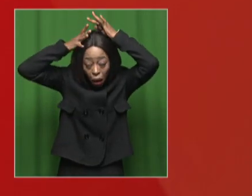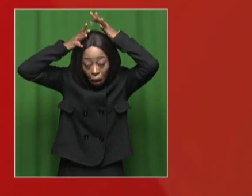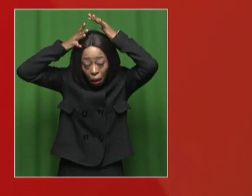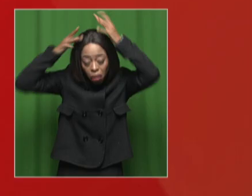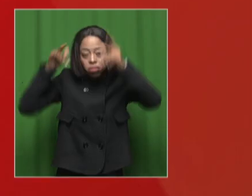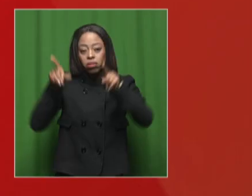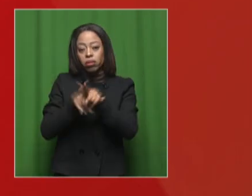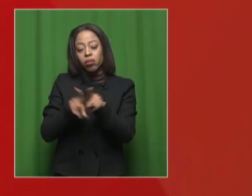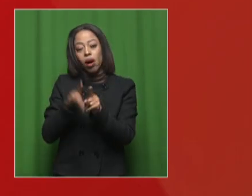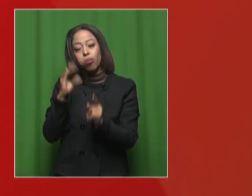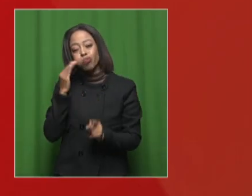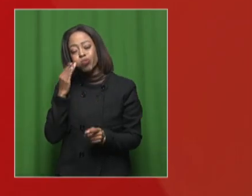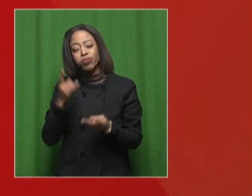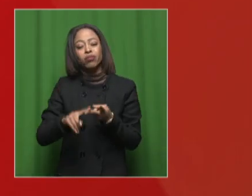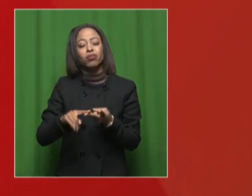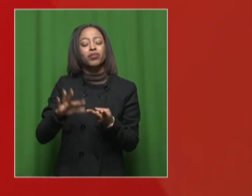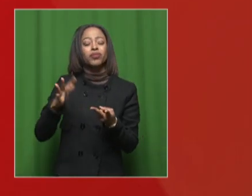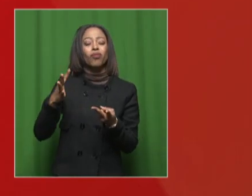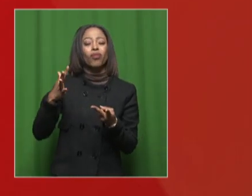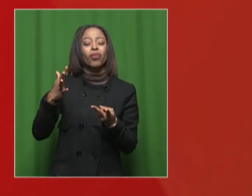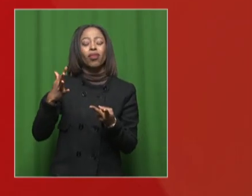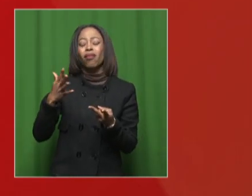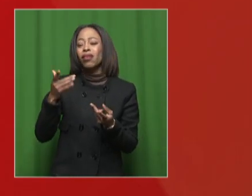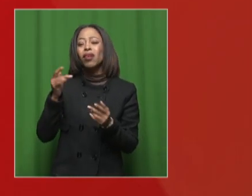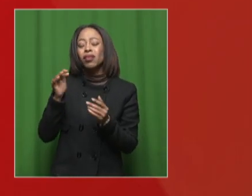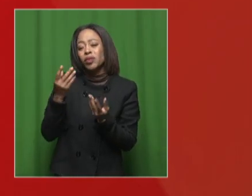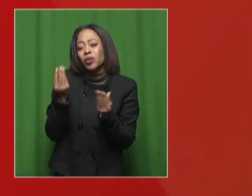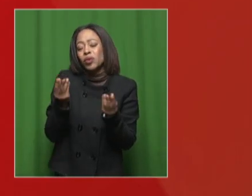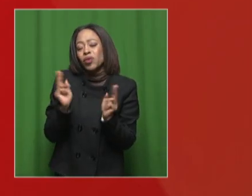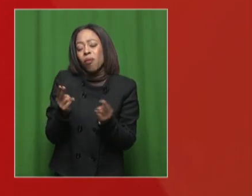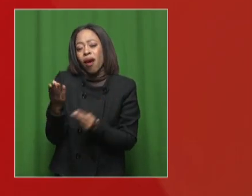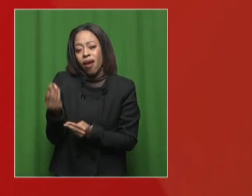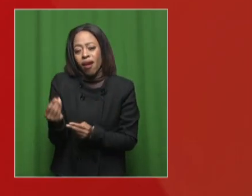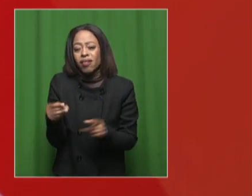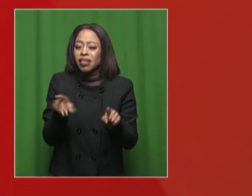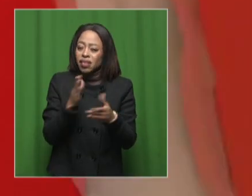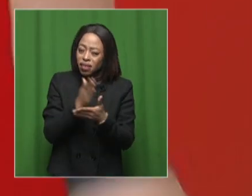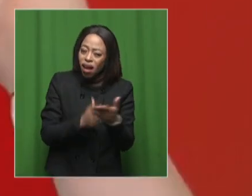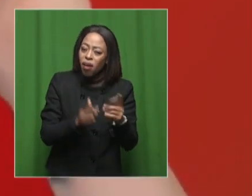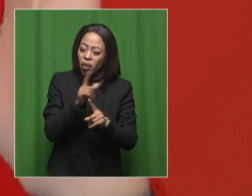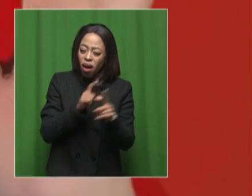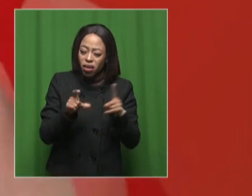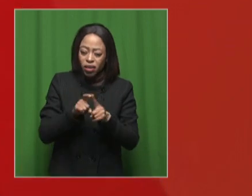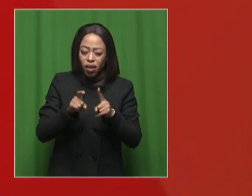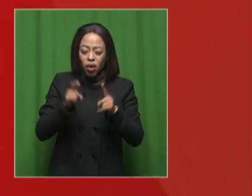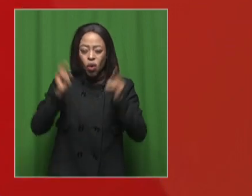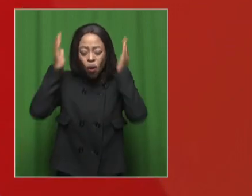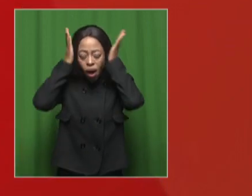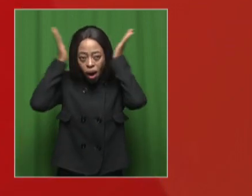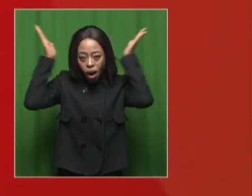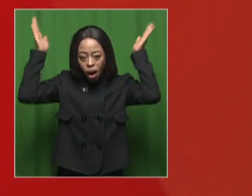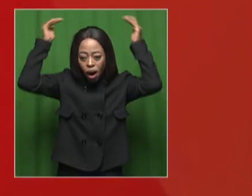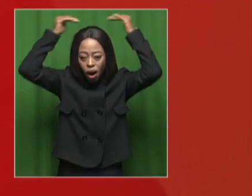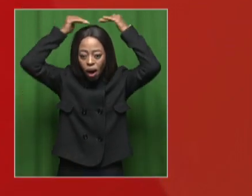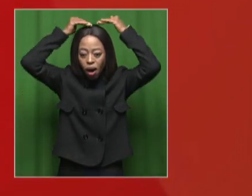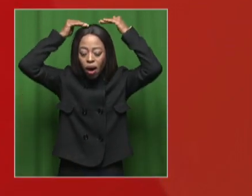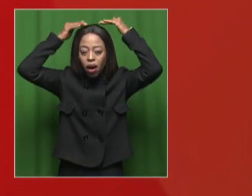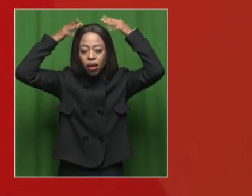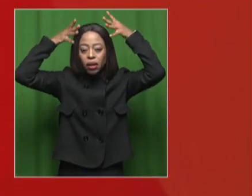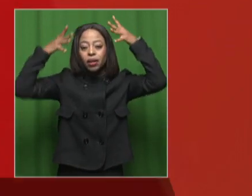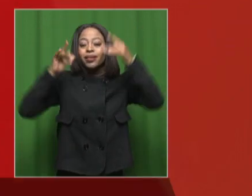Caucasian patients, Asian patients, or the Sikh group of cultural religious group where they wear those tight turbans. So that can also